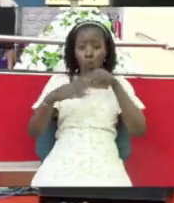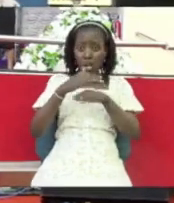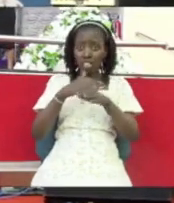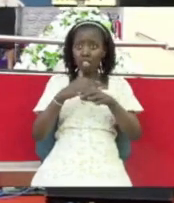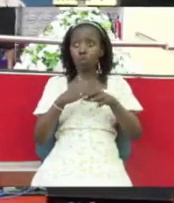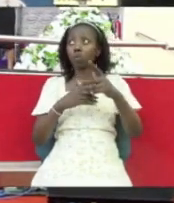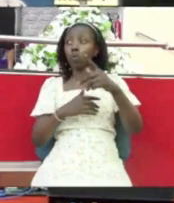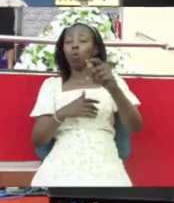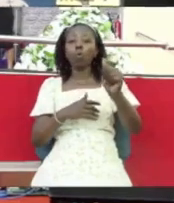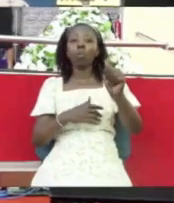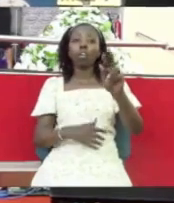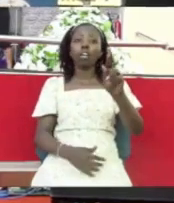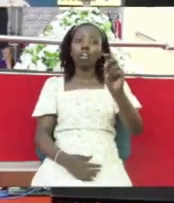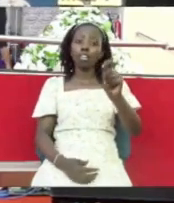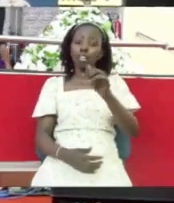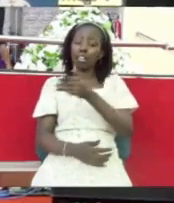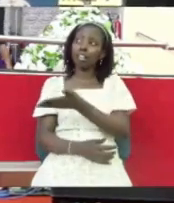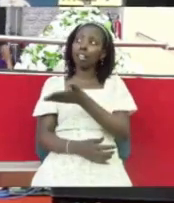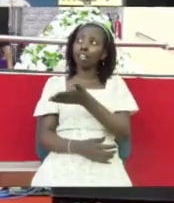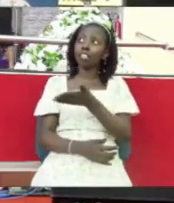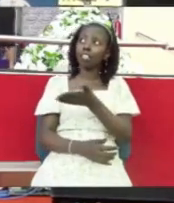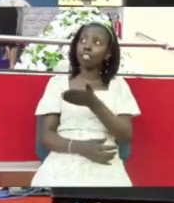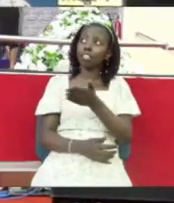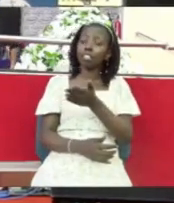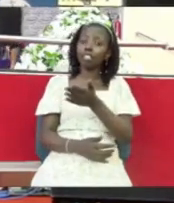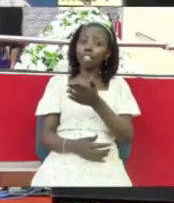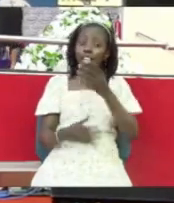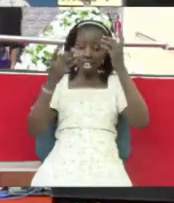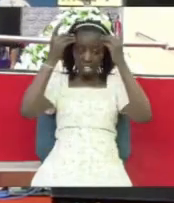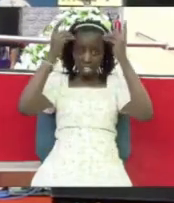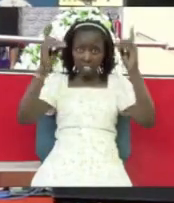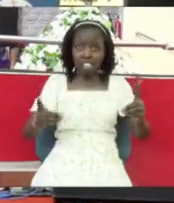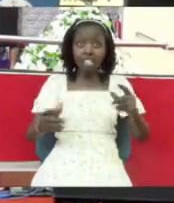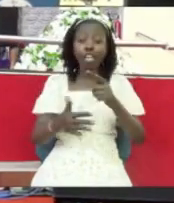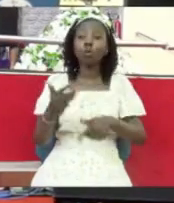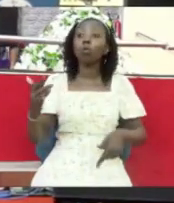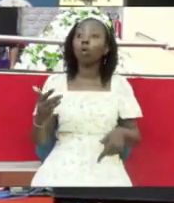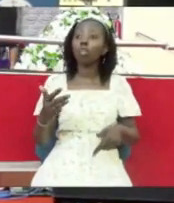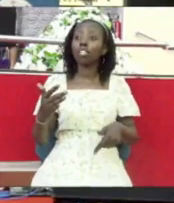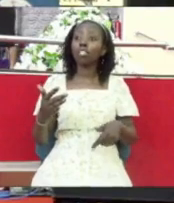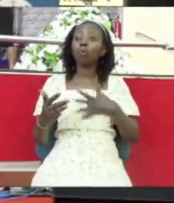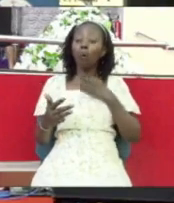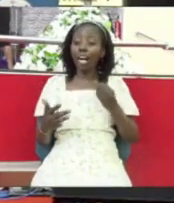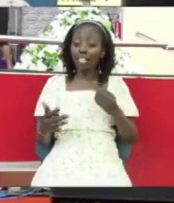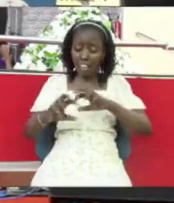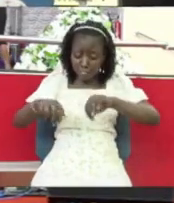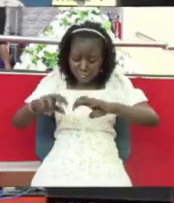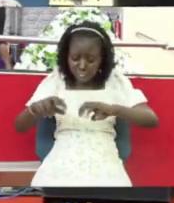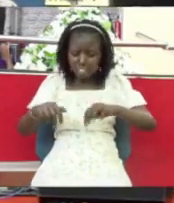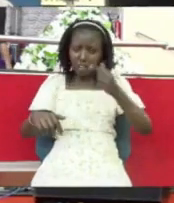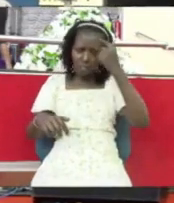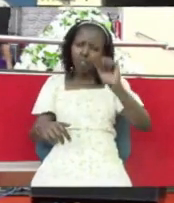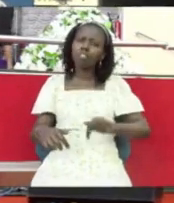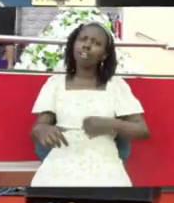cart. Wale ambao wanakuja kwenye huo. Are the ones who decide where my whatever I want is. Wao ndio wanatambuanga kwenye kitu